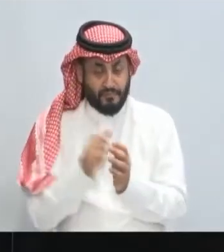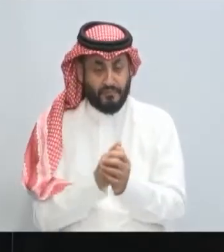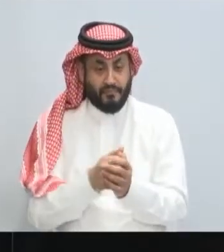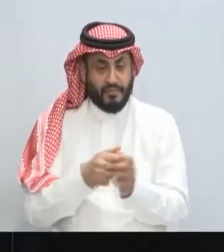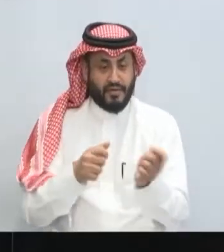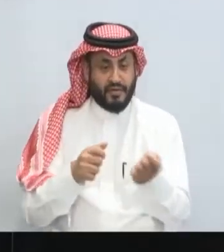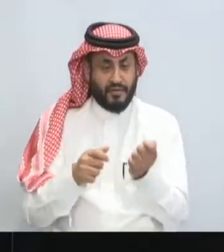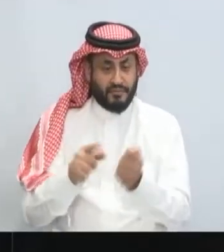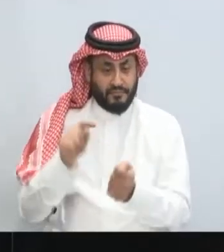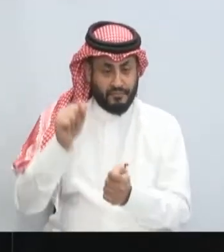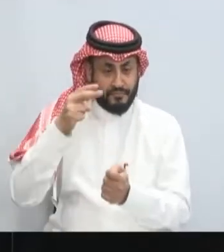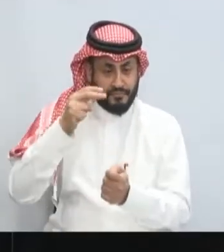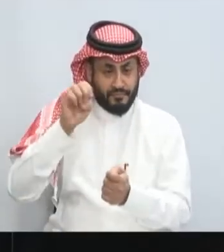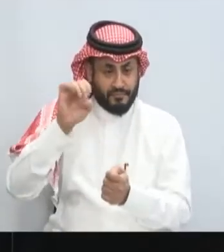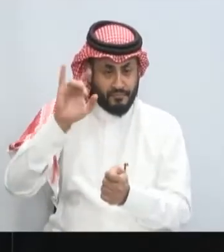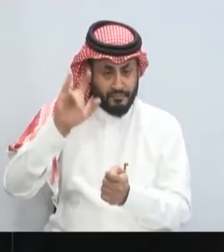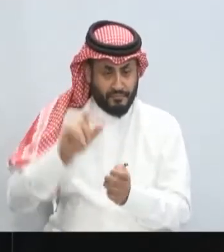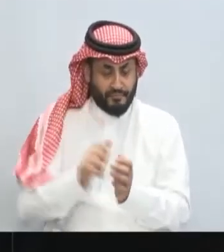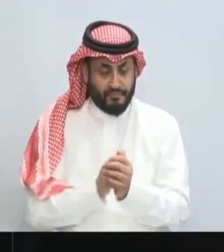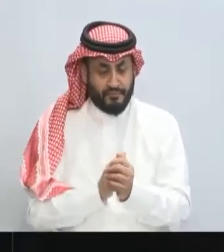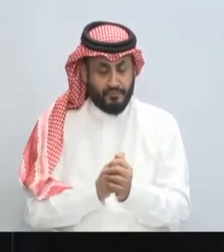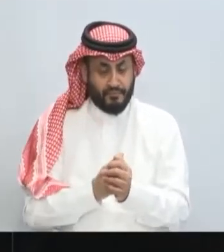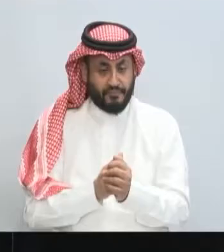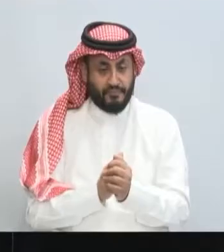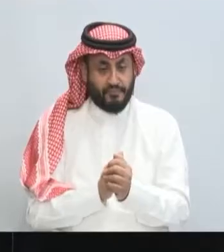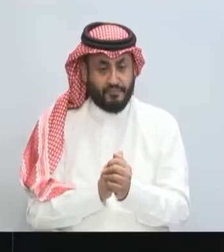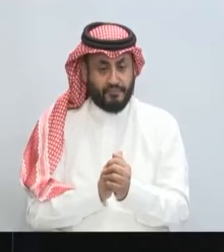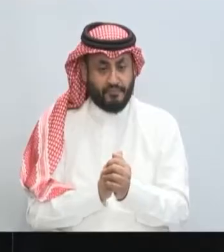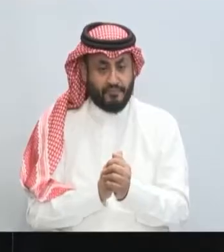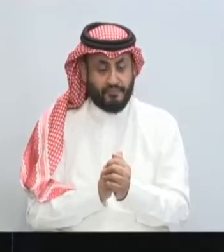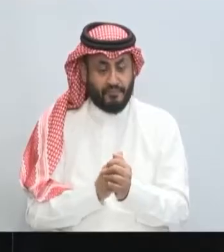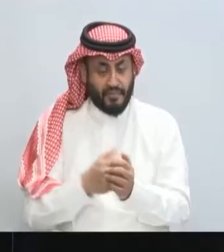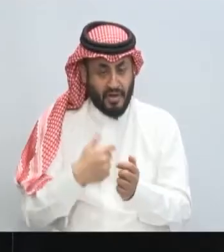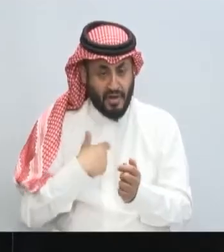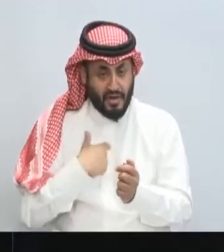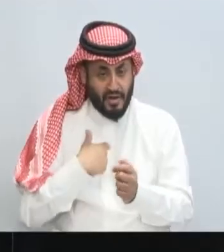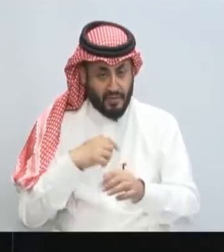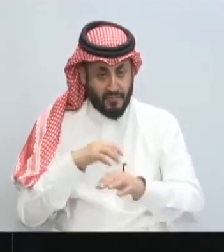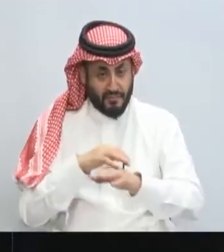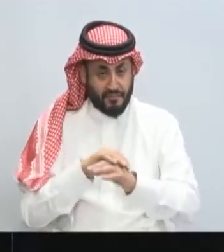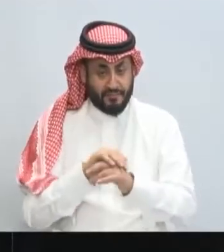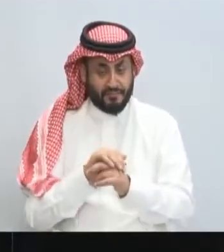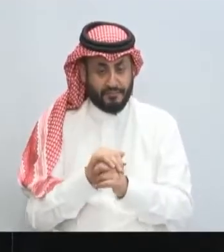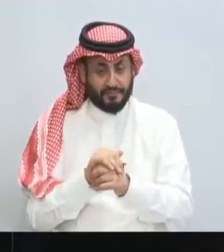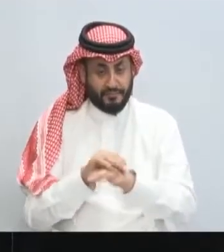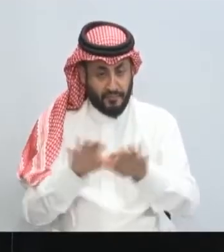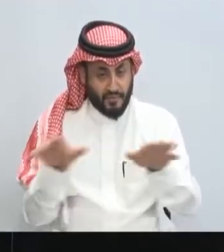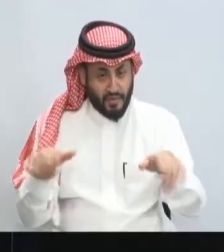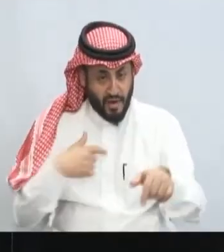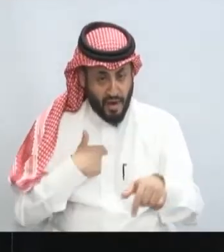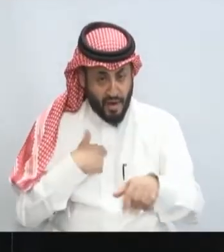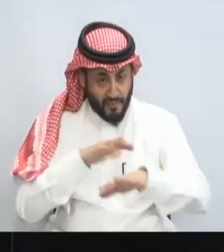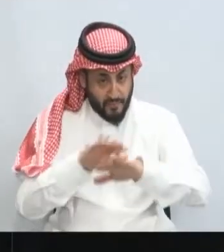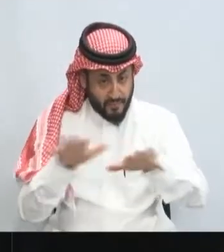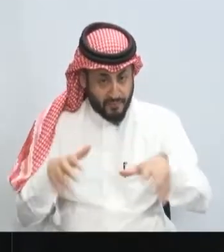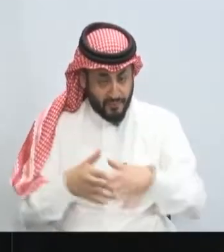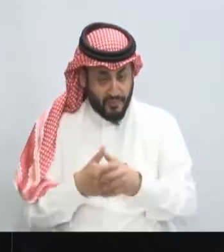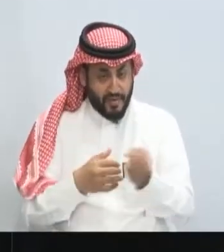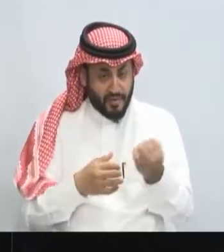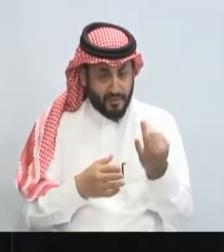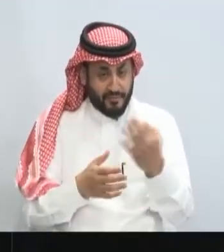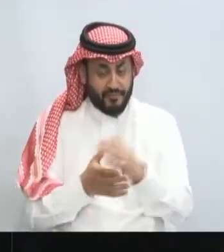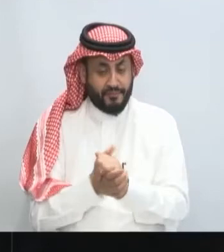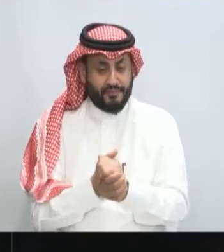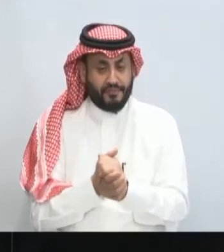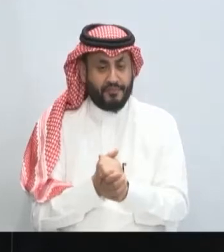playing. And if I want to talk about myself and Umar and Ali,